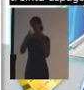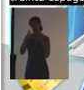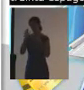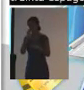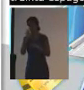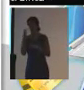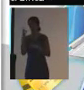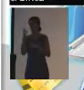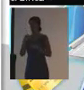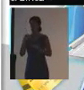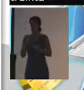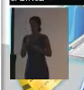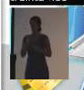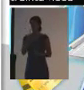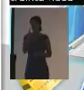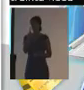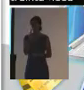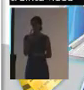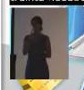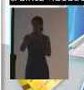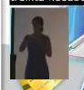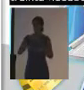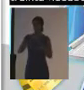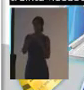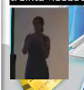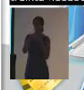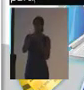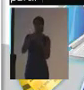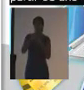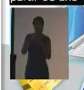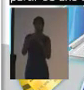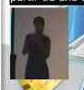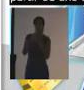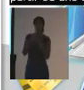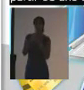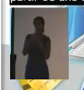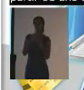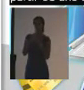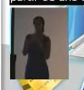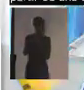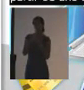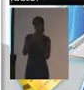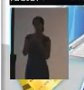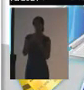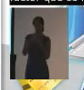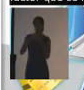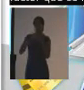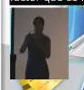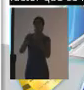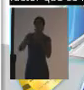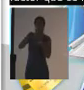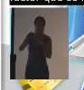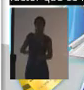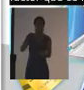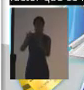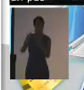need to be able to learn to base ourselves on a step that we have already taken in order to learn what we need from it